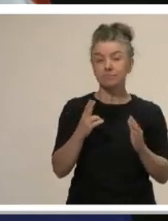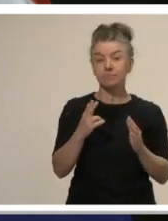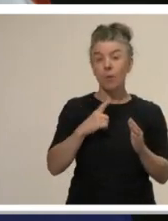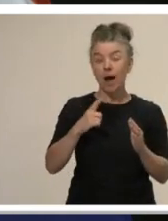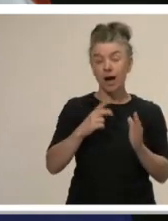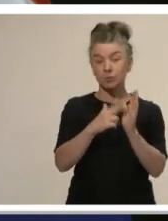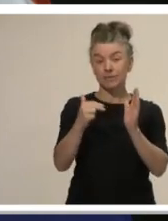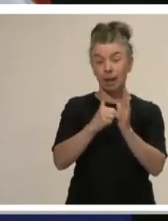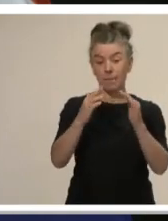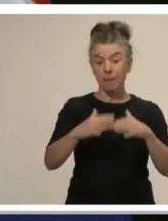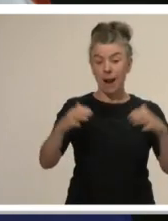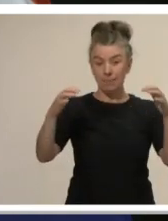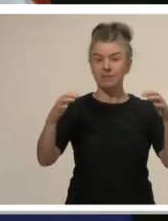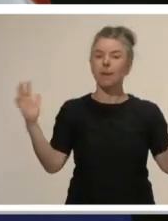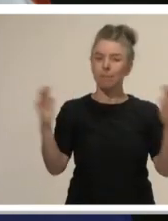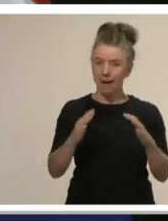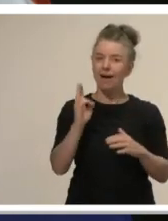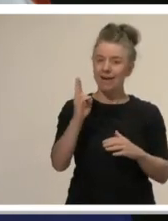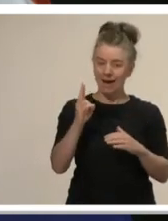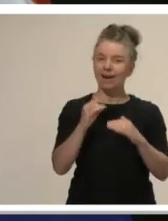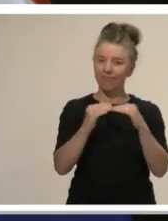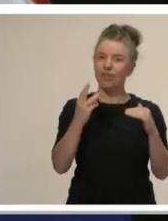be returning. And before